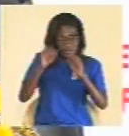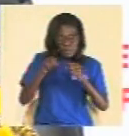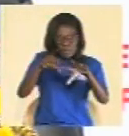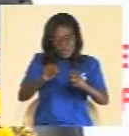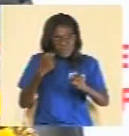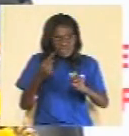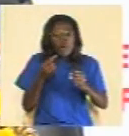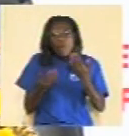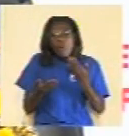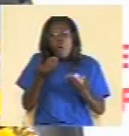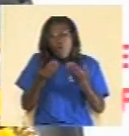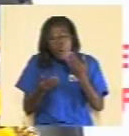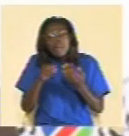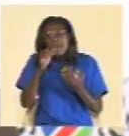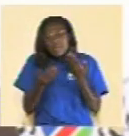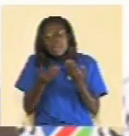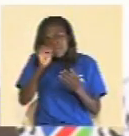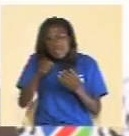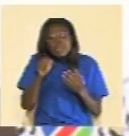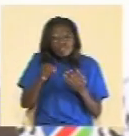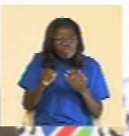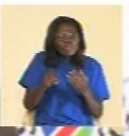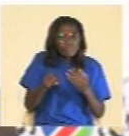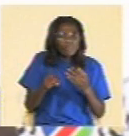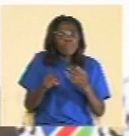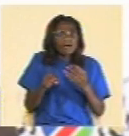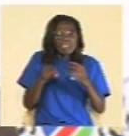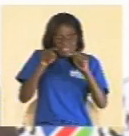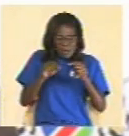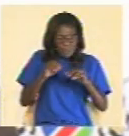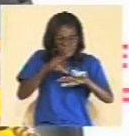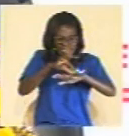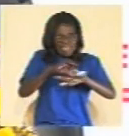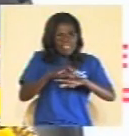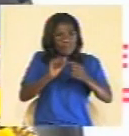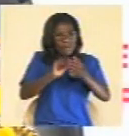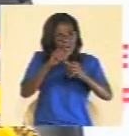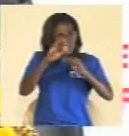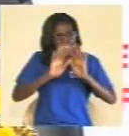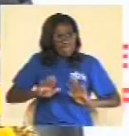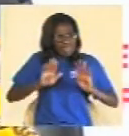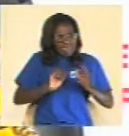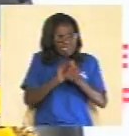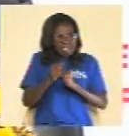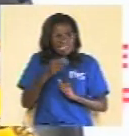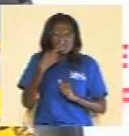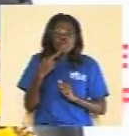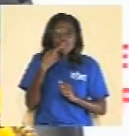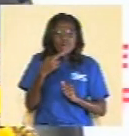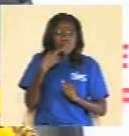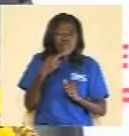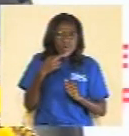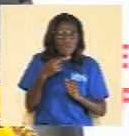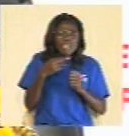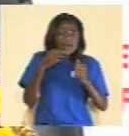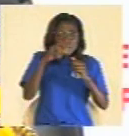it's becoming rare and rare, it's almost like out of sight, out of mind. But leprosy is there. And then the final